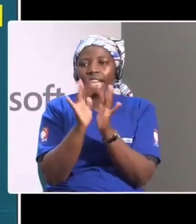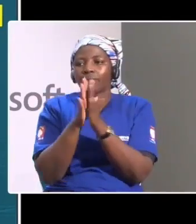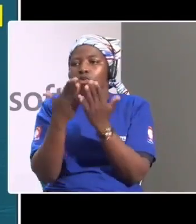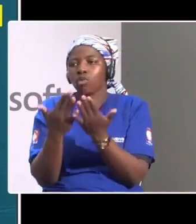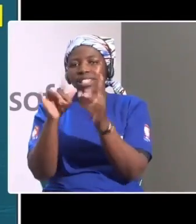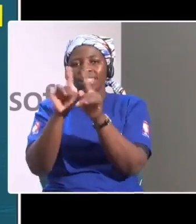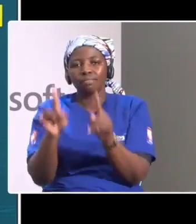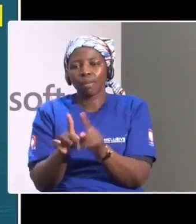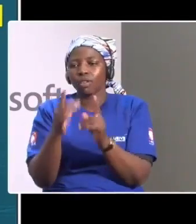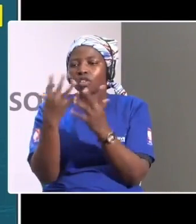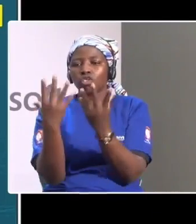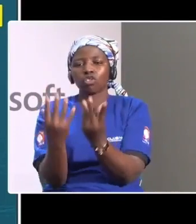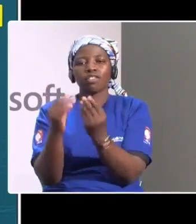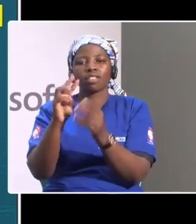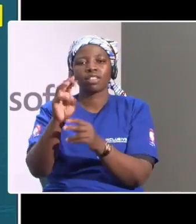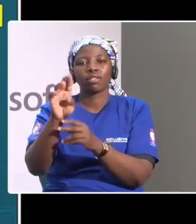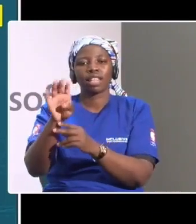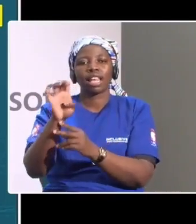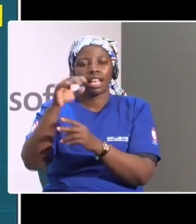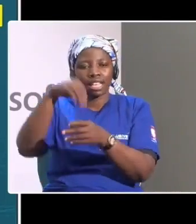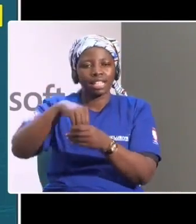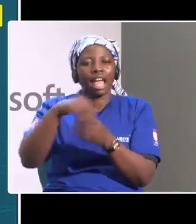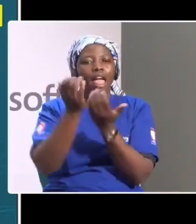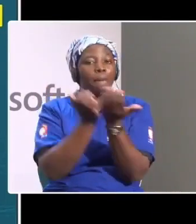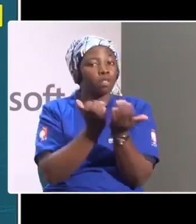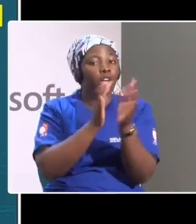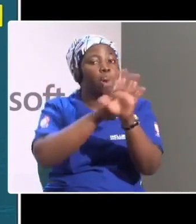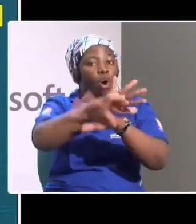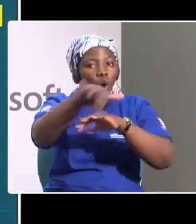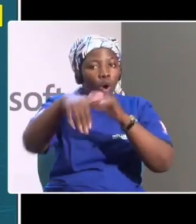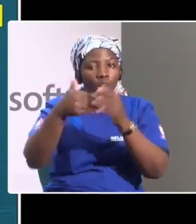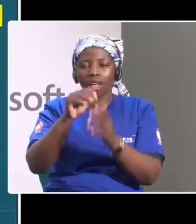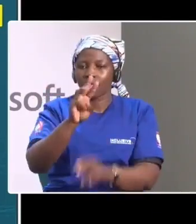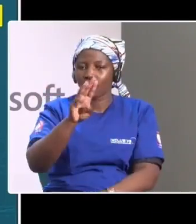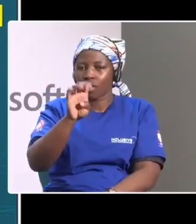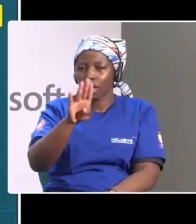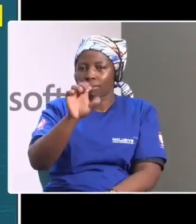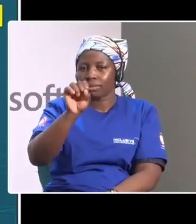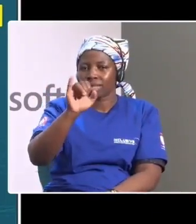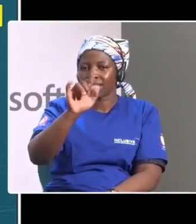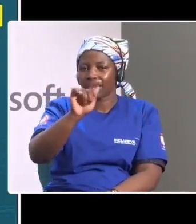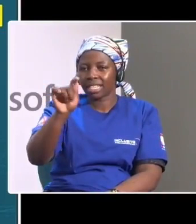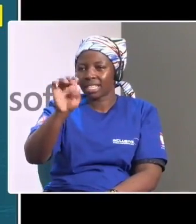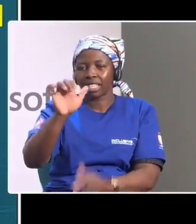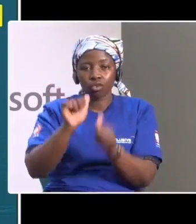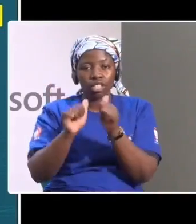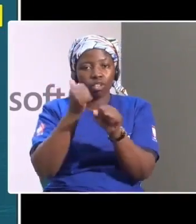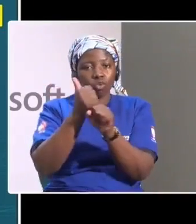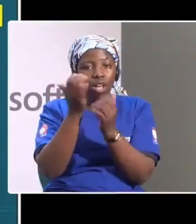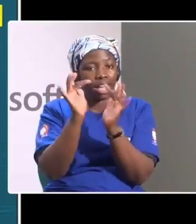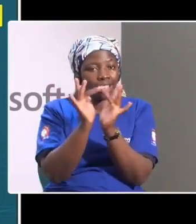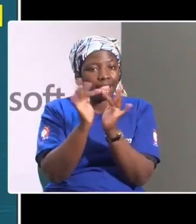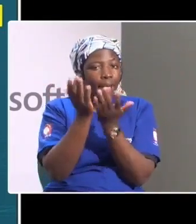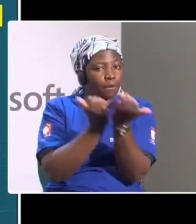dedicated software, and e-commerce. So all websites that perform e-commerce will have to be accessible, and